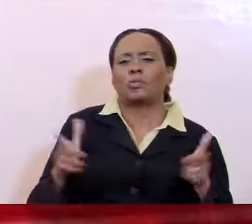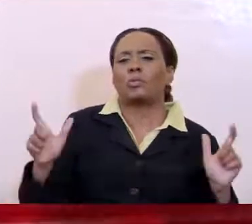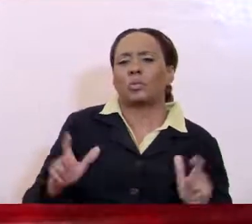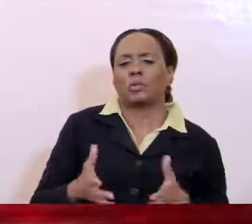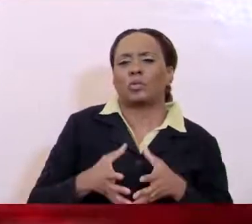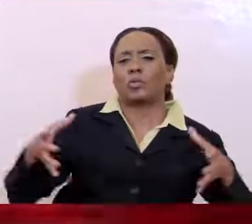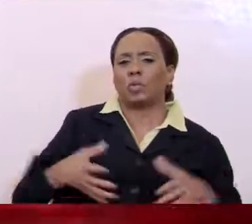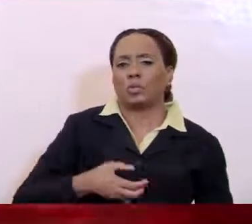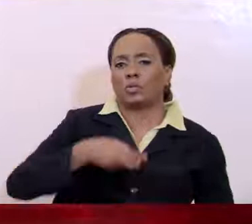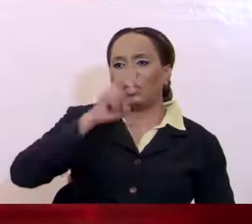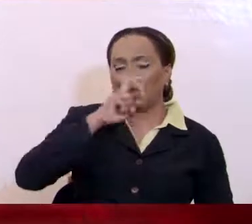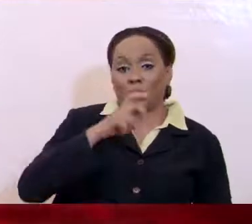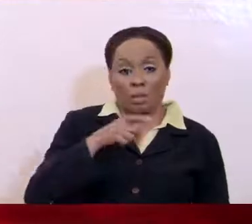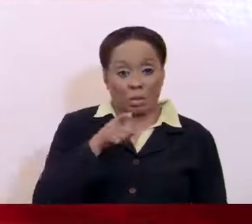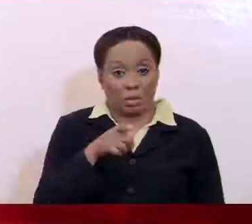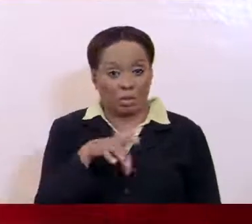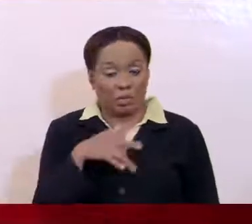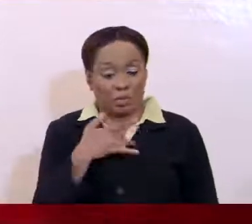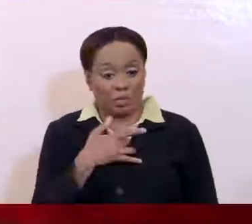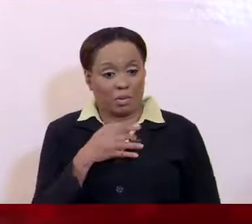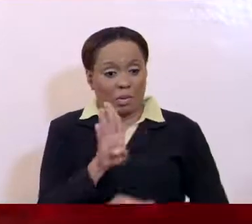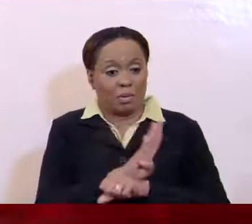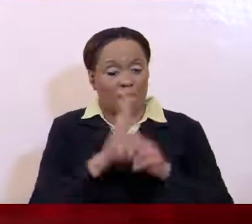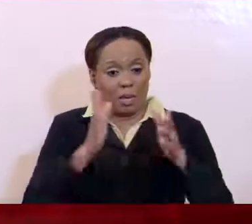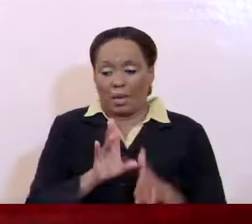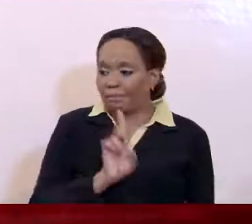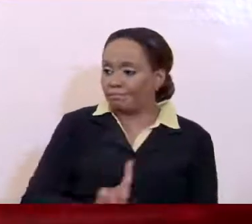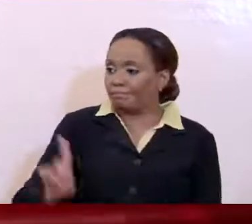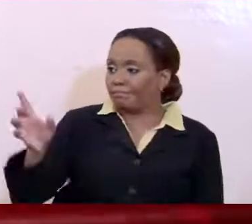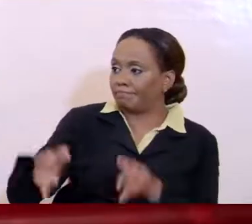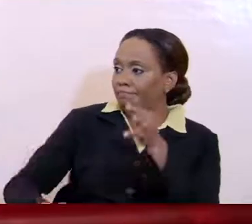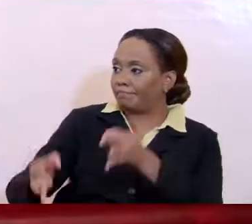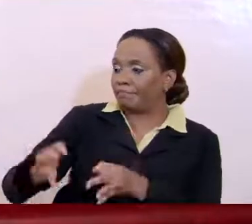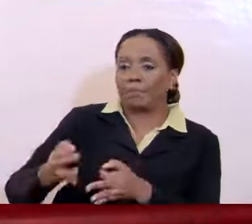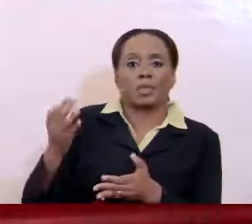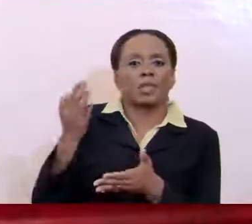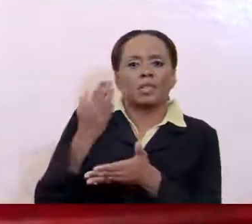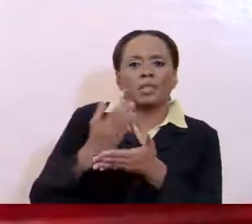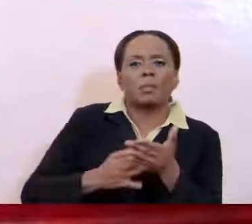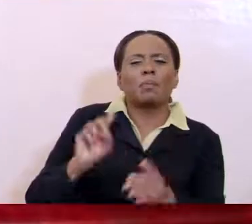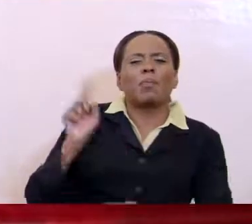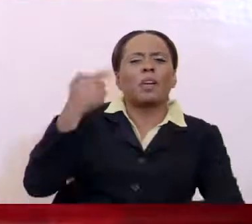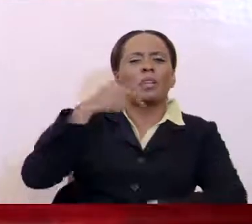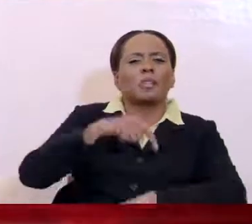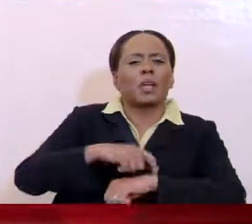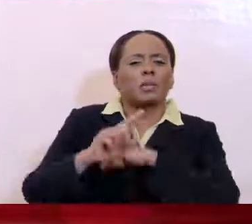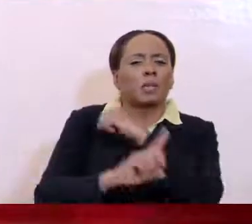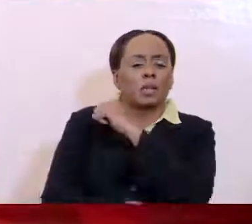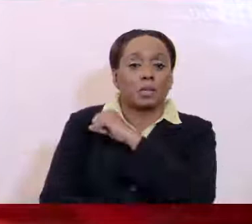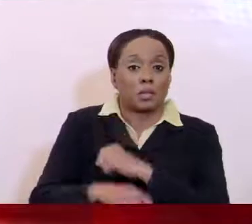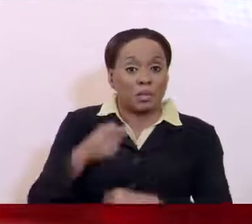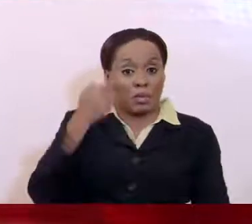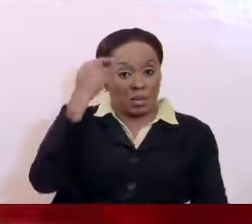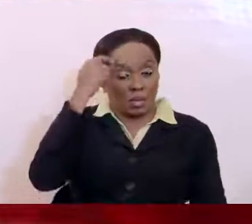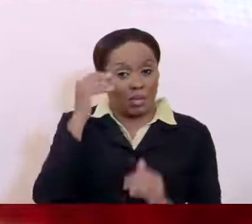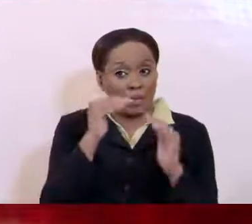that Barbadians who appeared before the court, some of them were first-time offenders, do you think that they were being treated fairly?